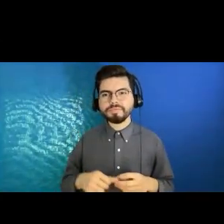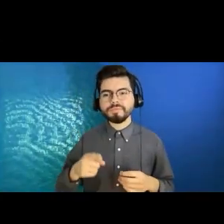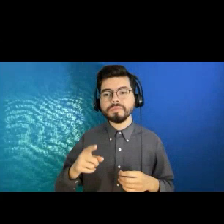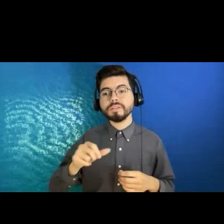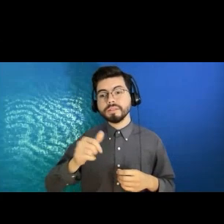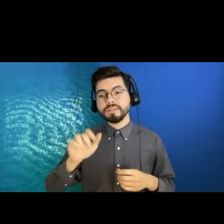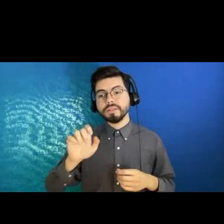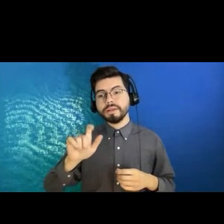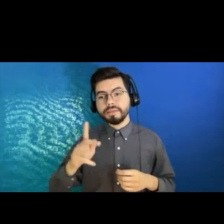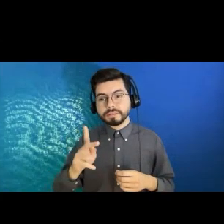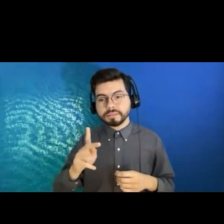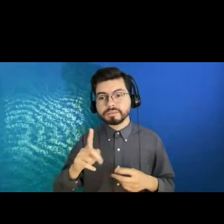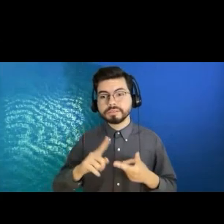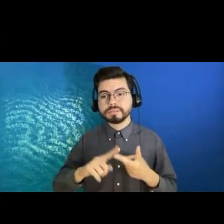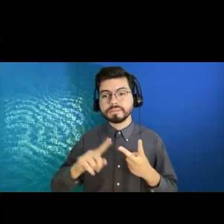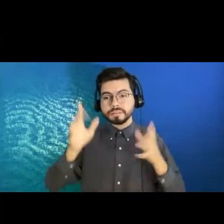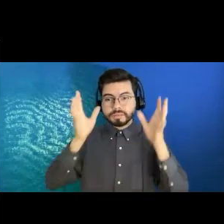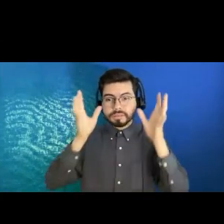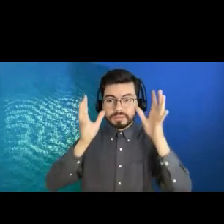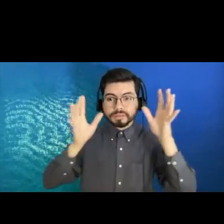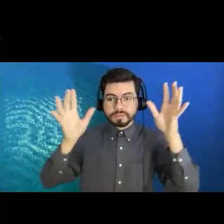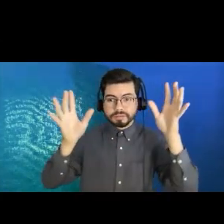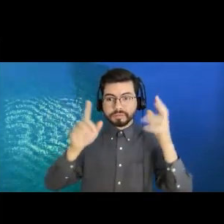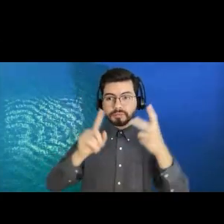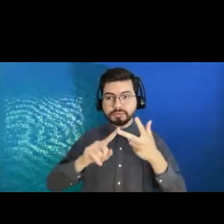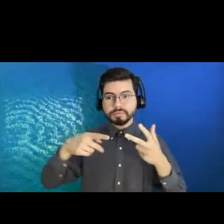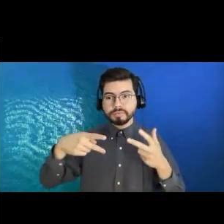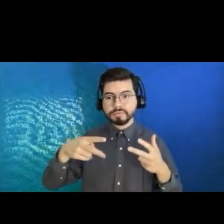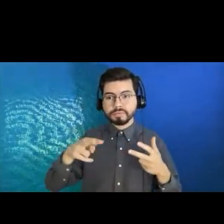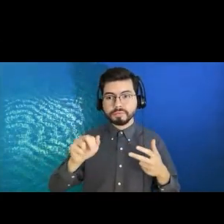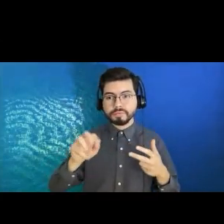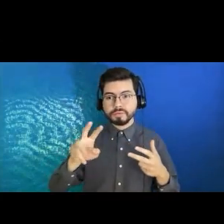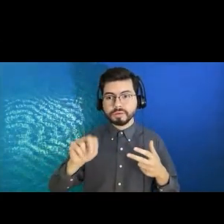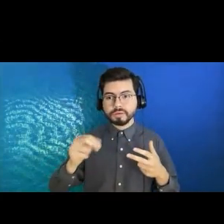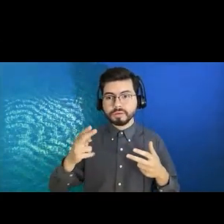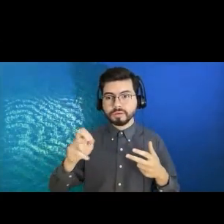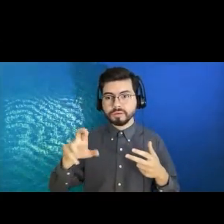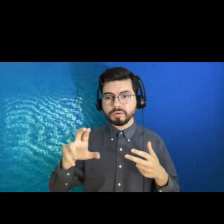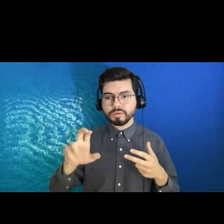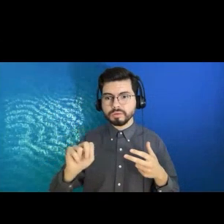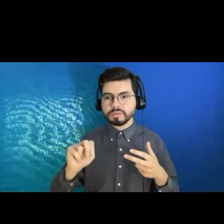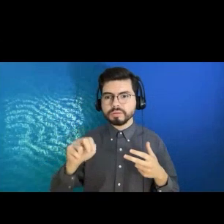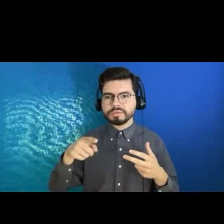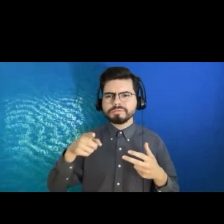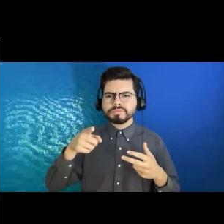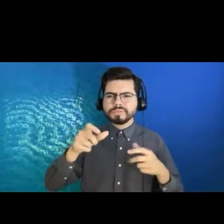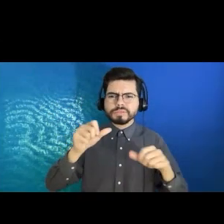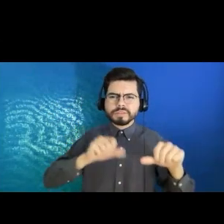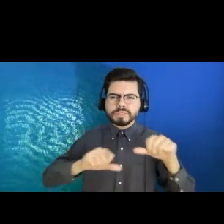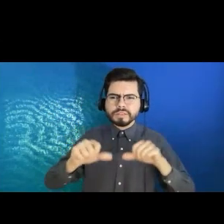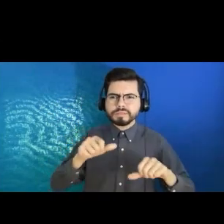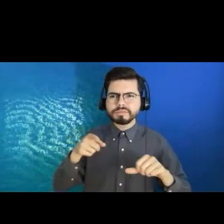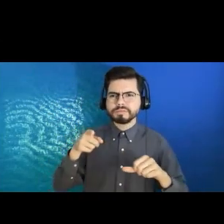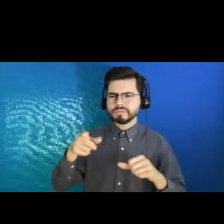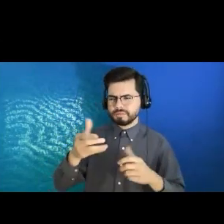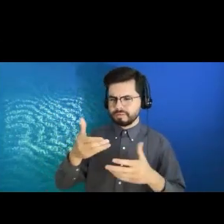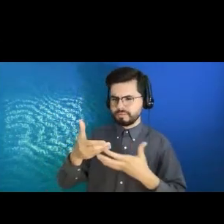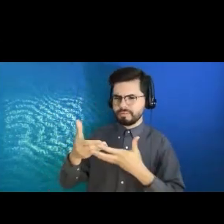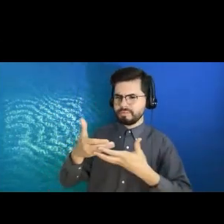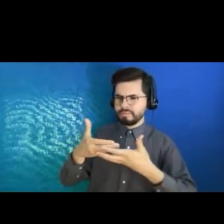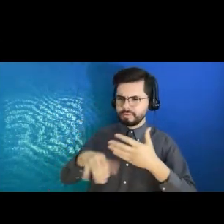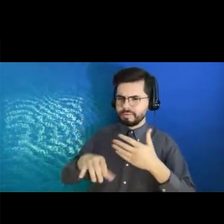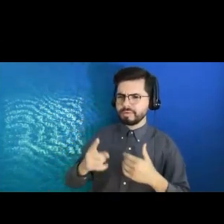and pronghorn, that they're a little more vulnerable. And you know that, like if you're a scientist, you're like, well, they only make one baby because one's